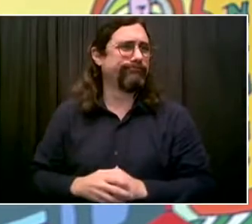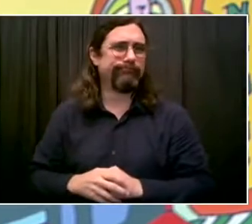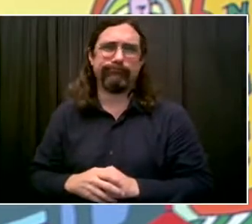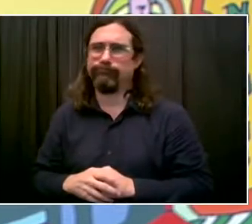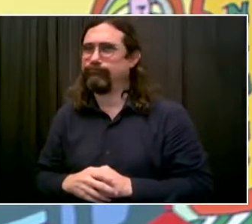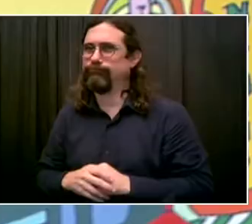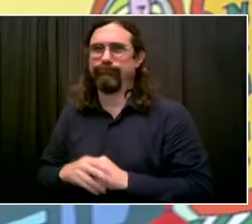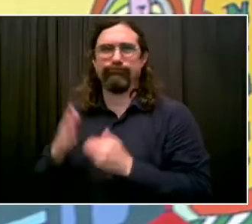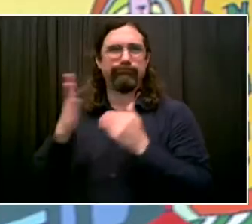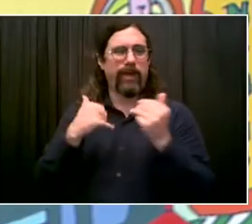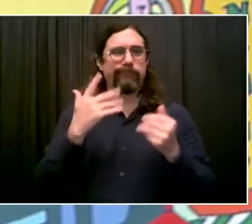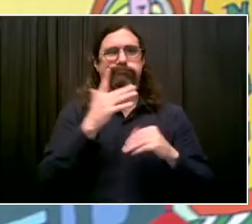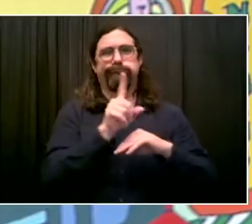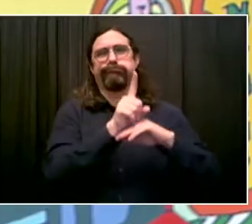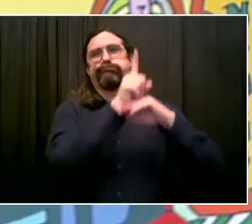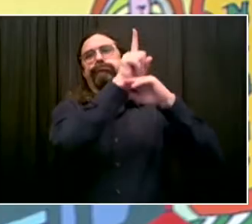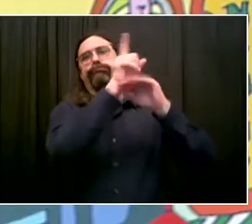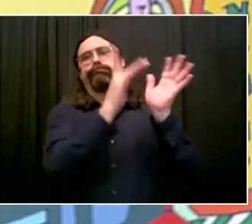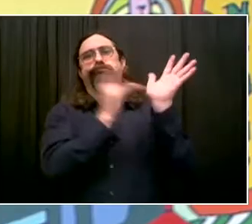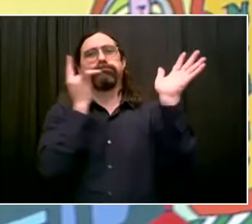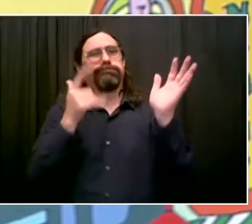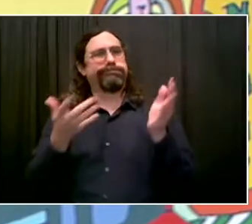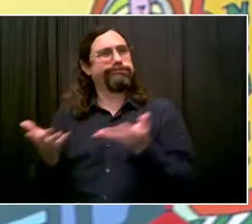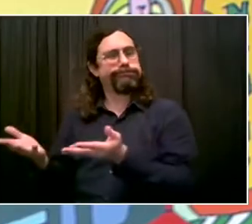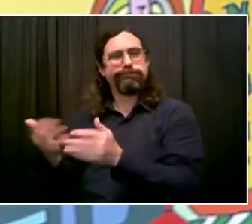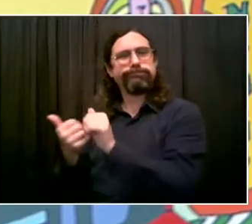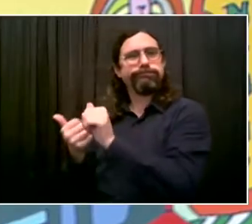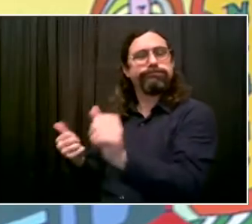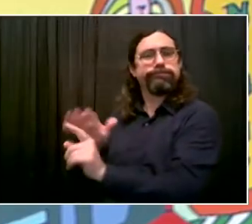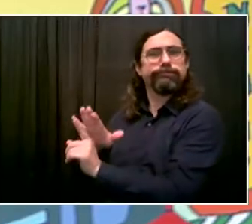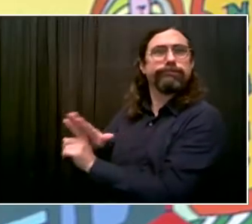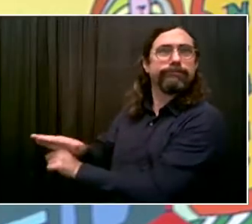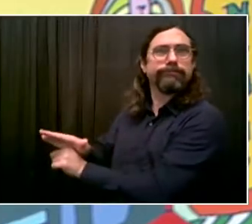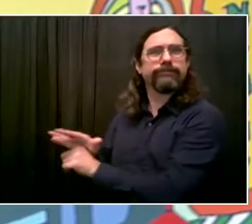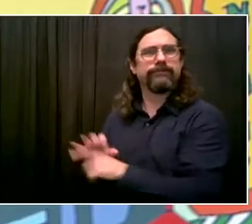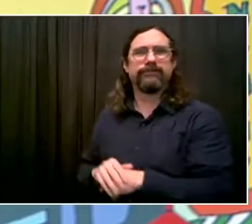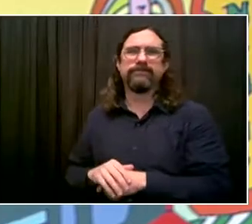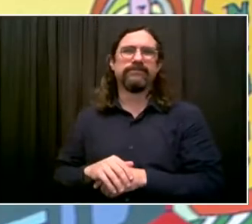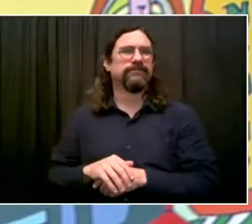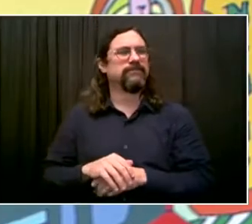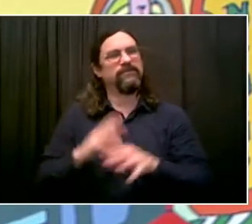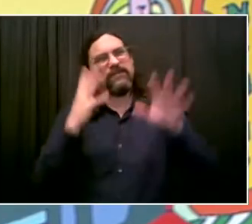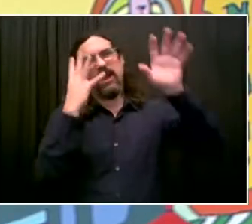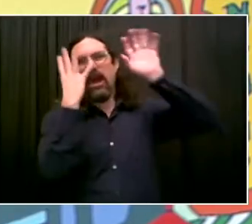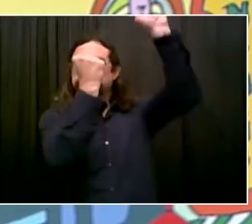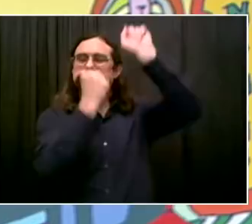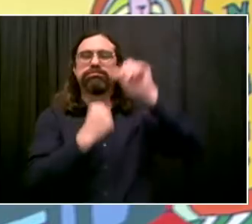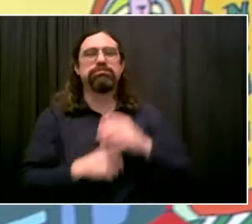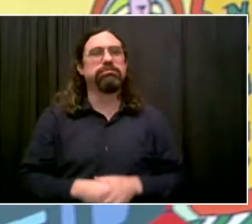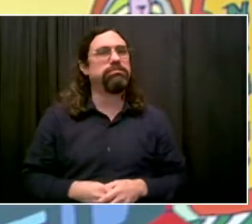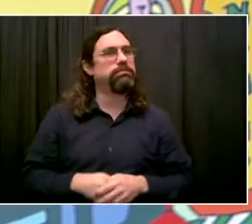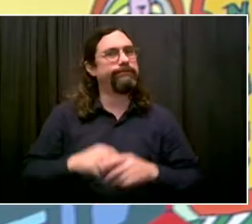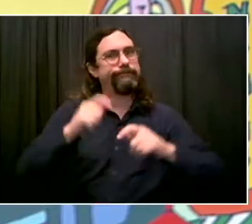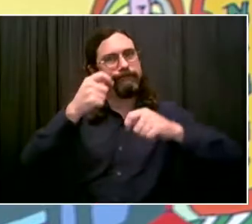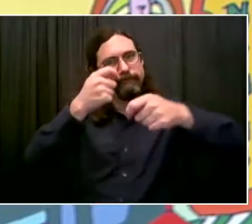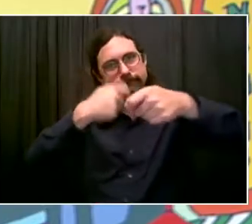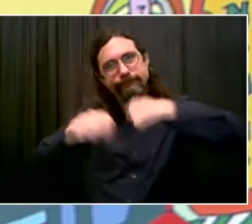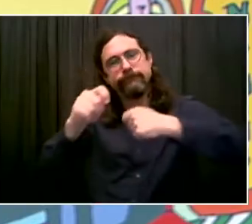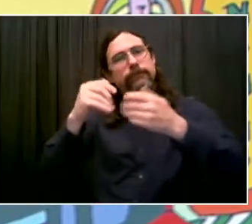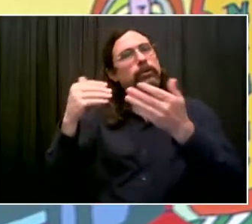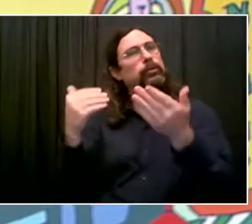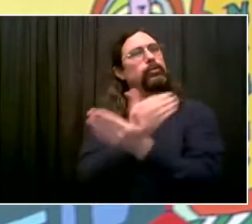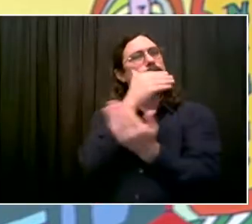fairly. All the people who built New York City, all the working people who have made New York City work generation after generation deserve their fair